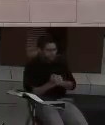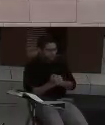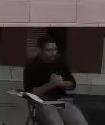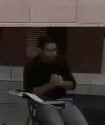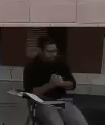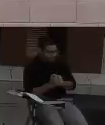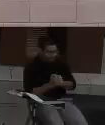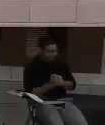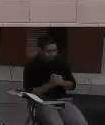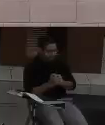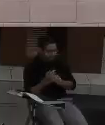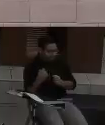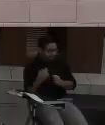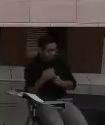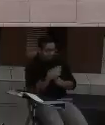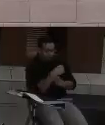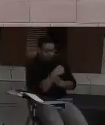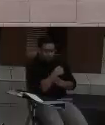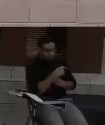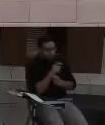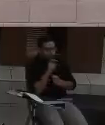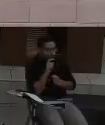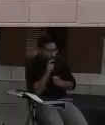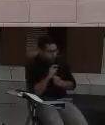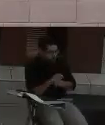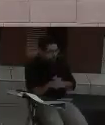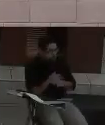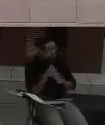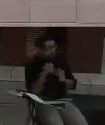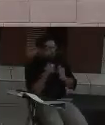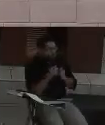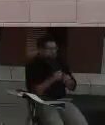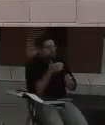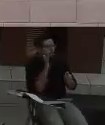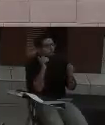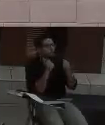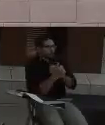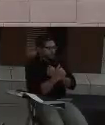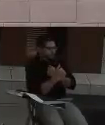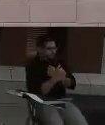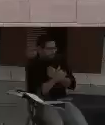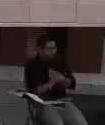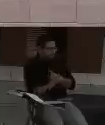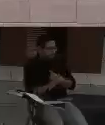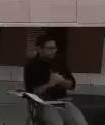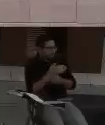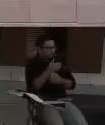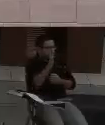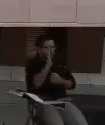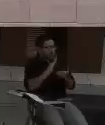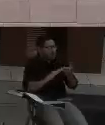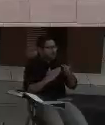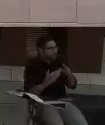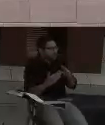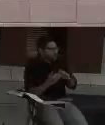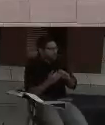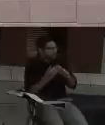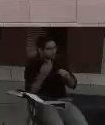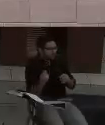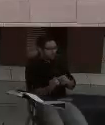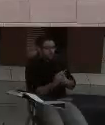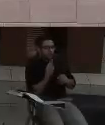caring. We only need to look for them. God's world, God's beloved community is active and is